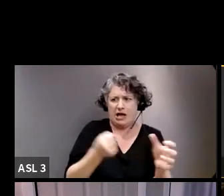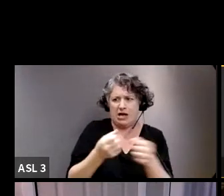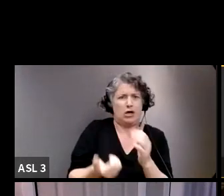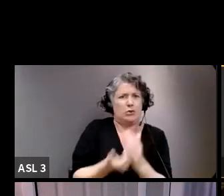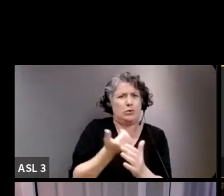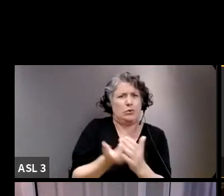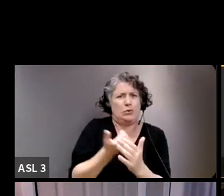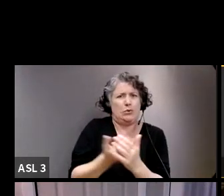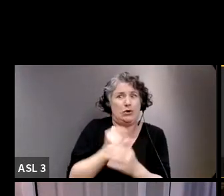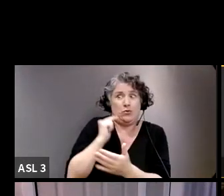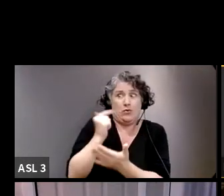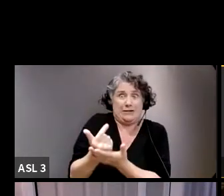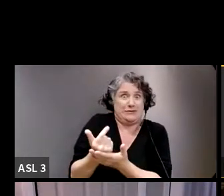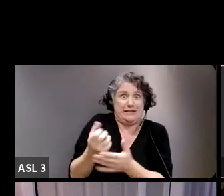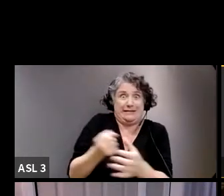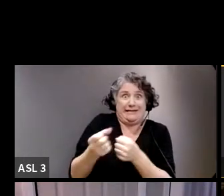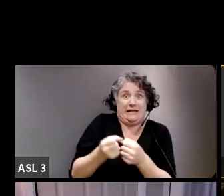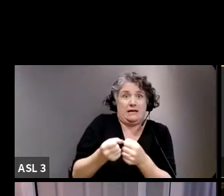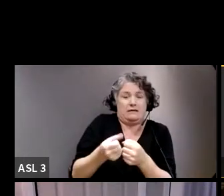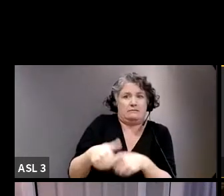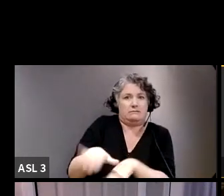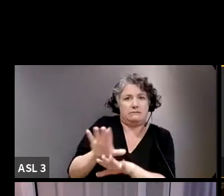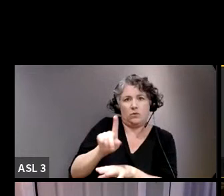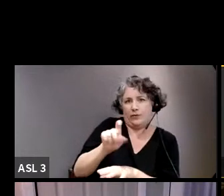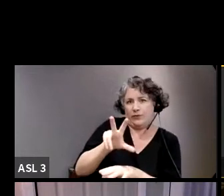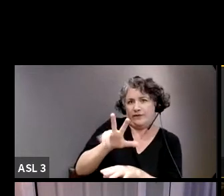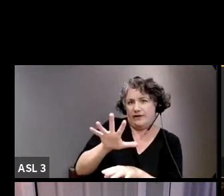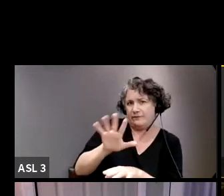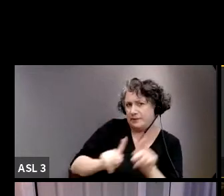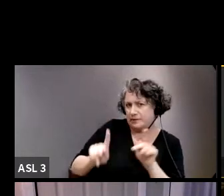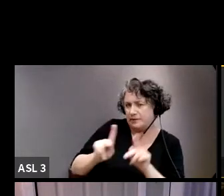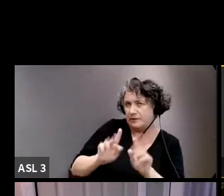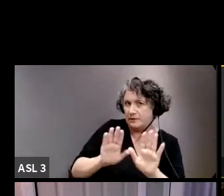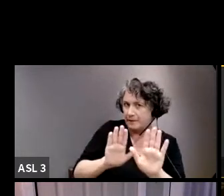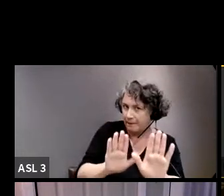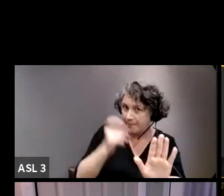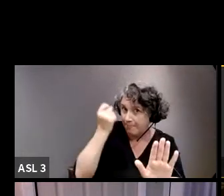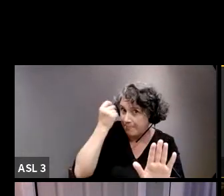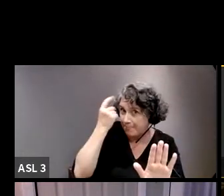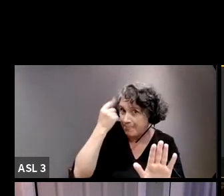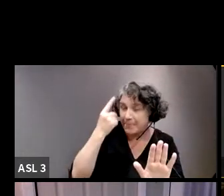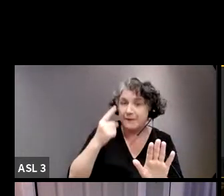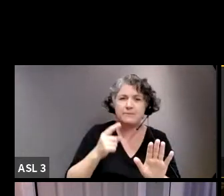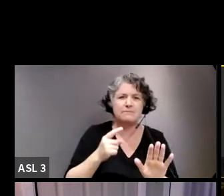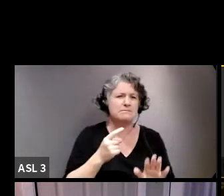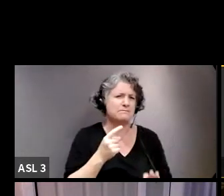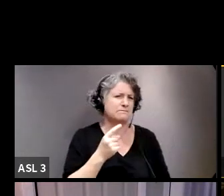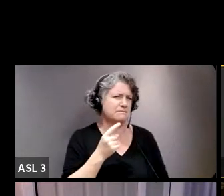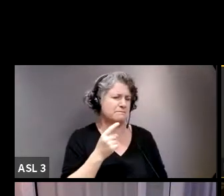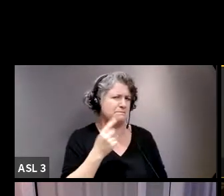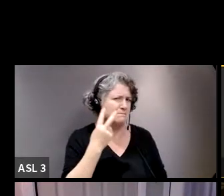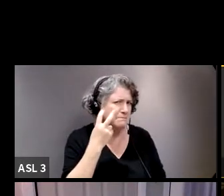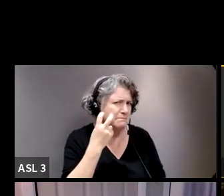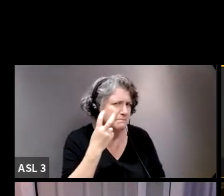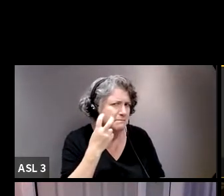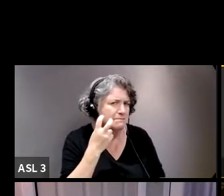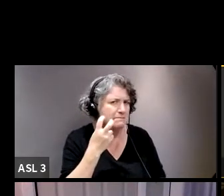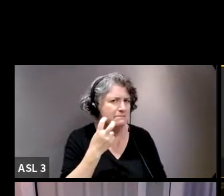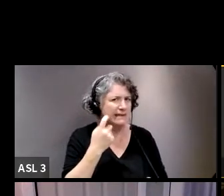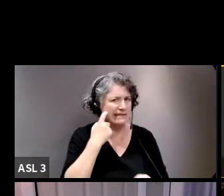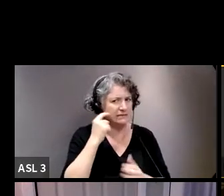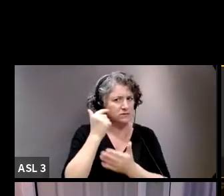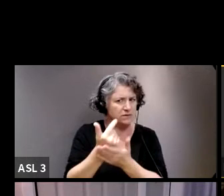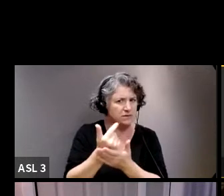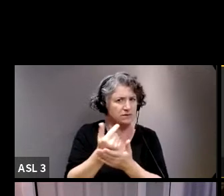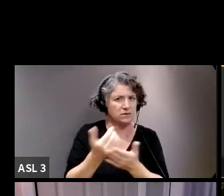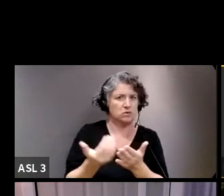important caveats uh with that report the first is that it's very unlikely that uh newly hired recruits